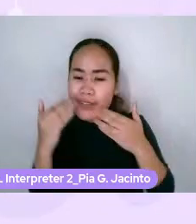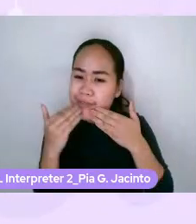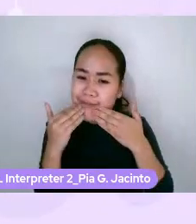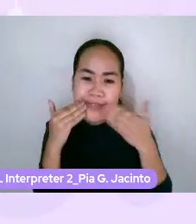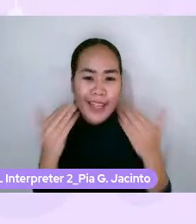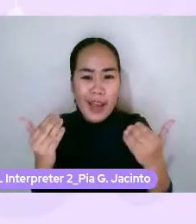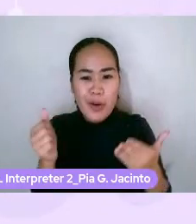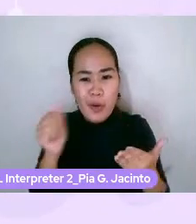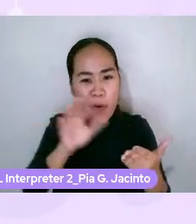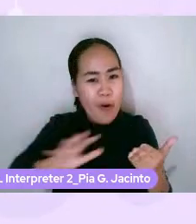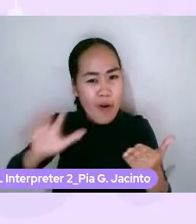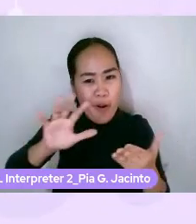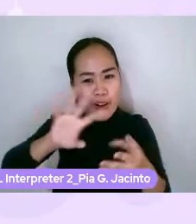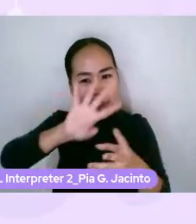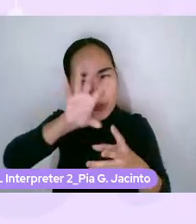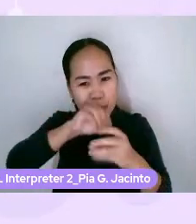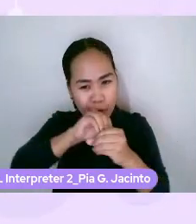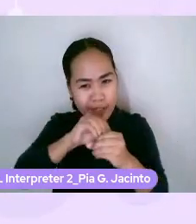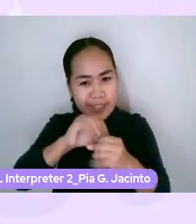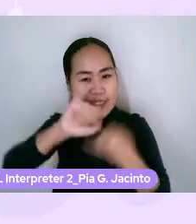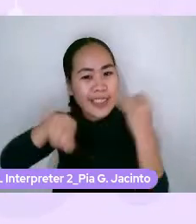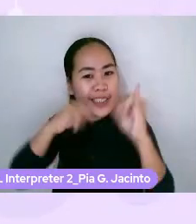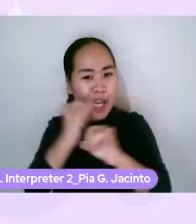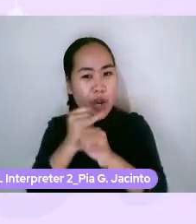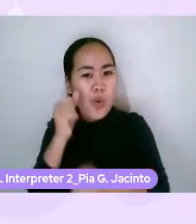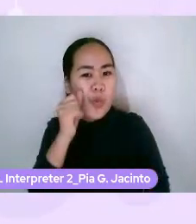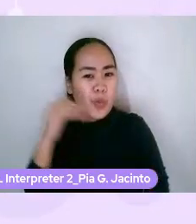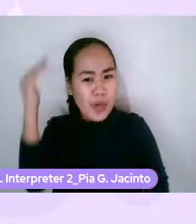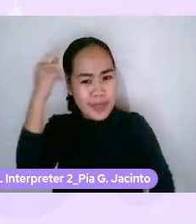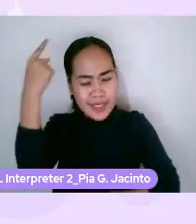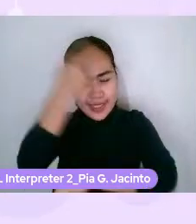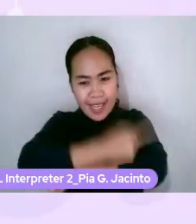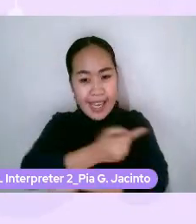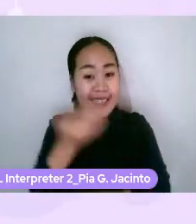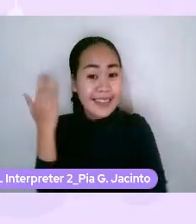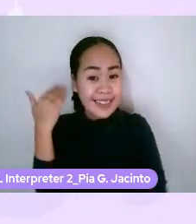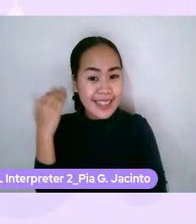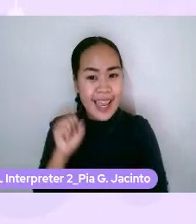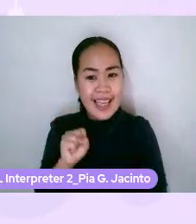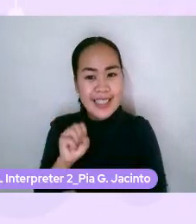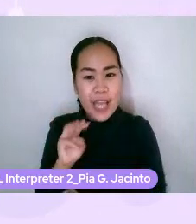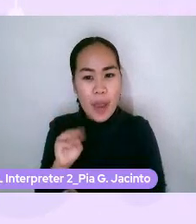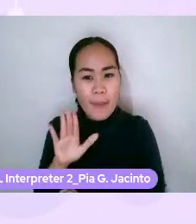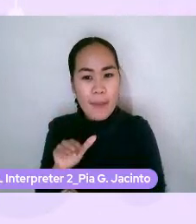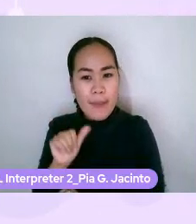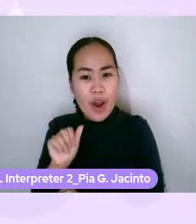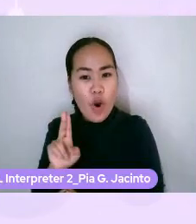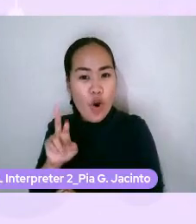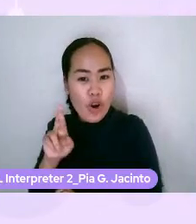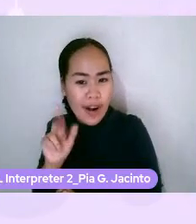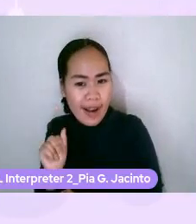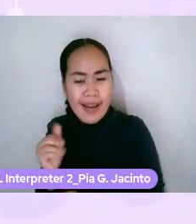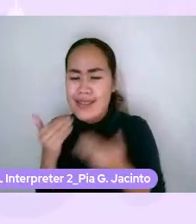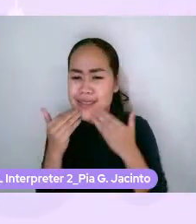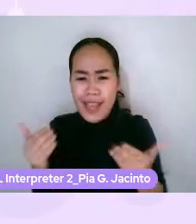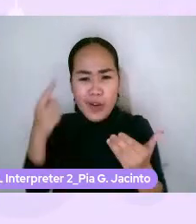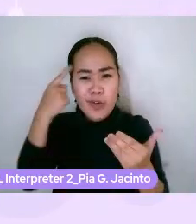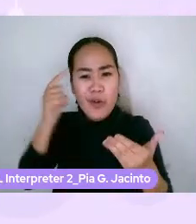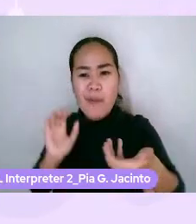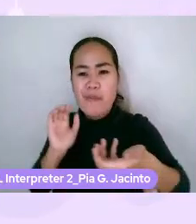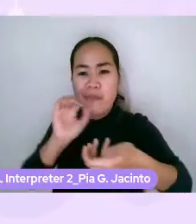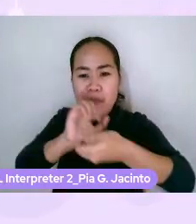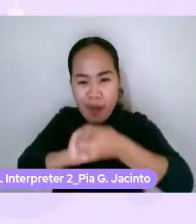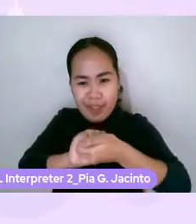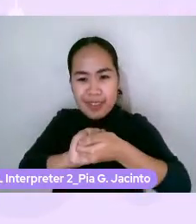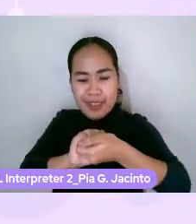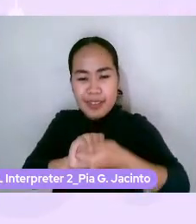at the International Women's Day celebration at SM Aura Taguig City. We thank all our partners in the said event, especially